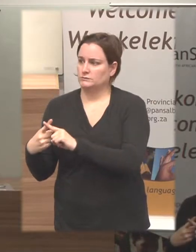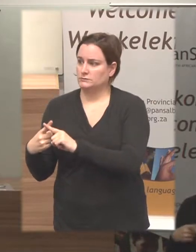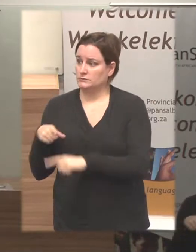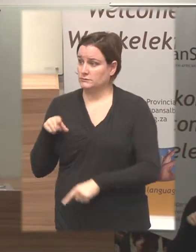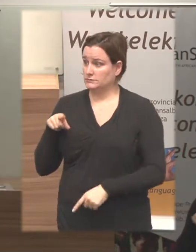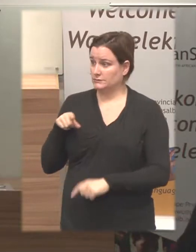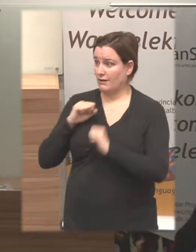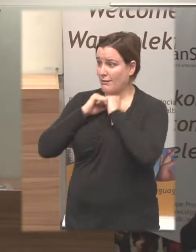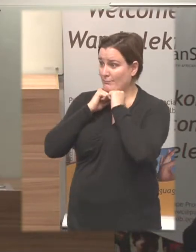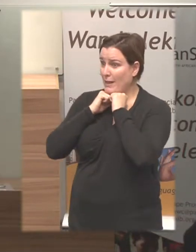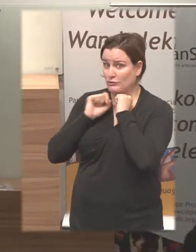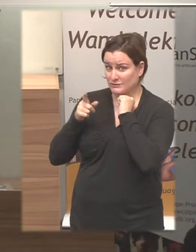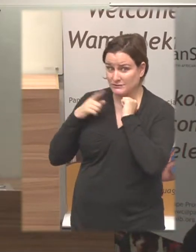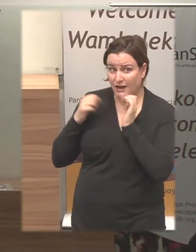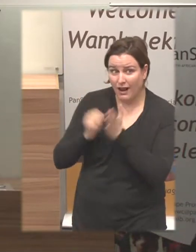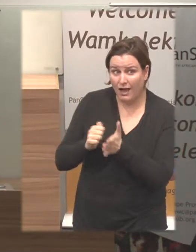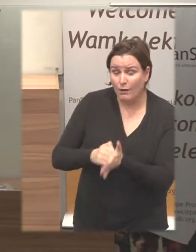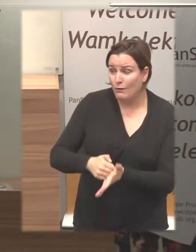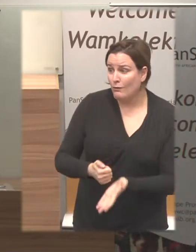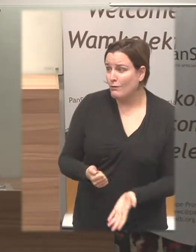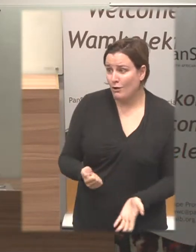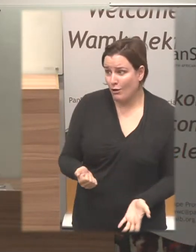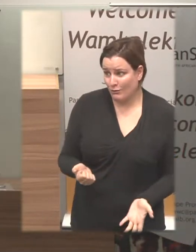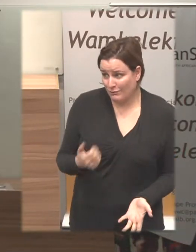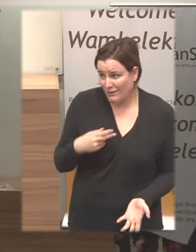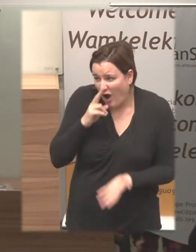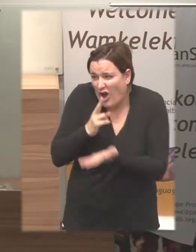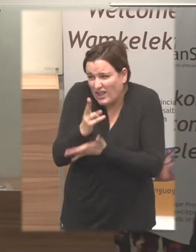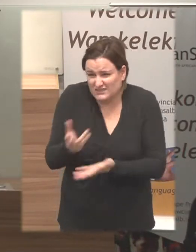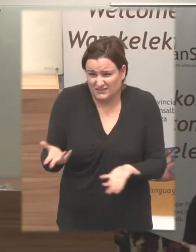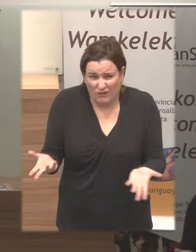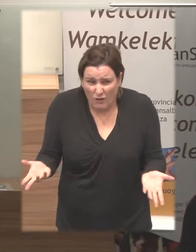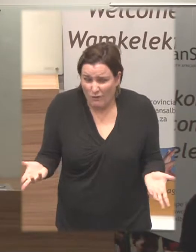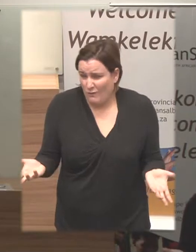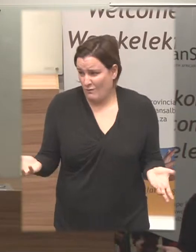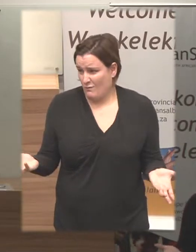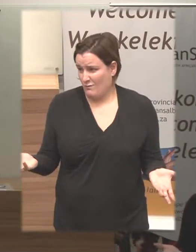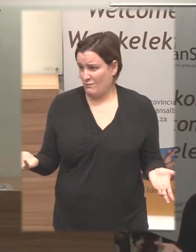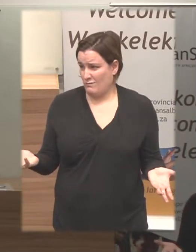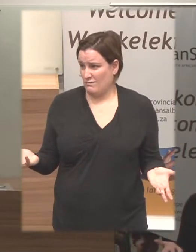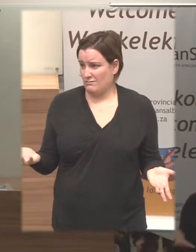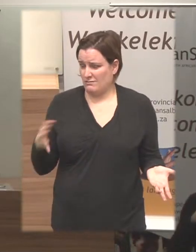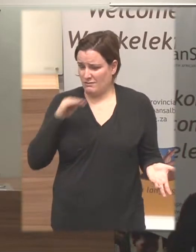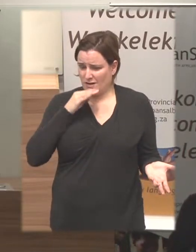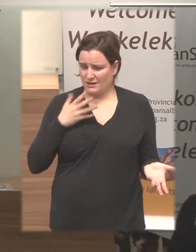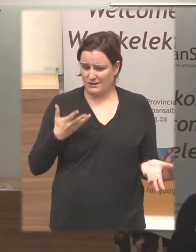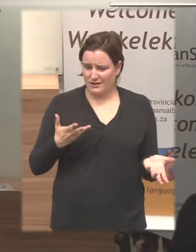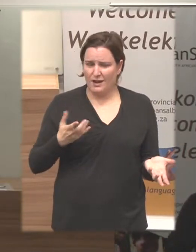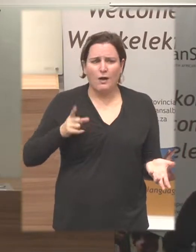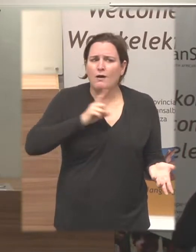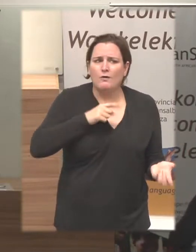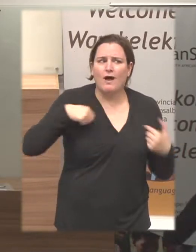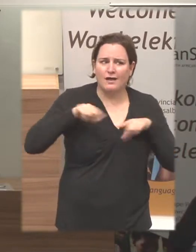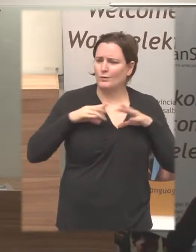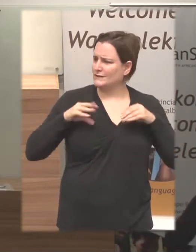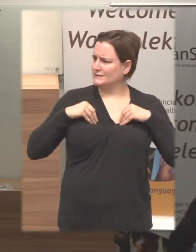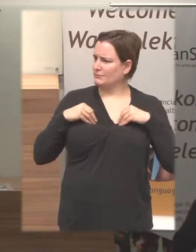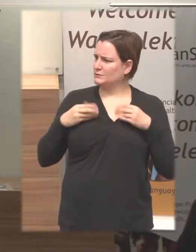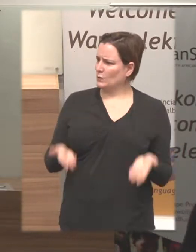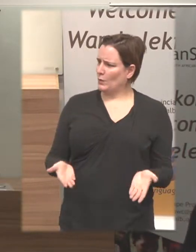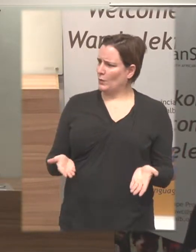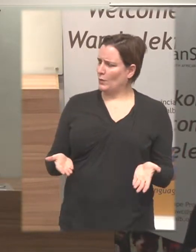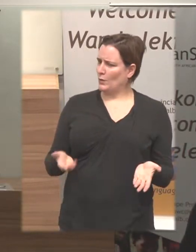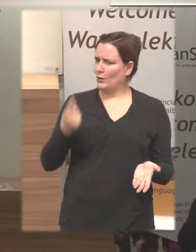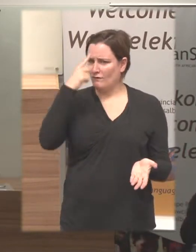Would they? I mean, if we're honest, would they? No. So why then do we accept this for